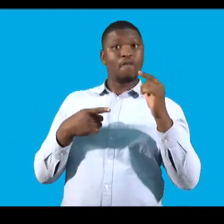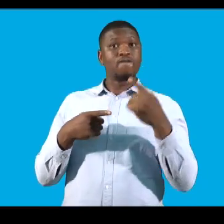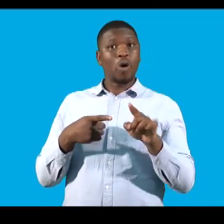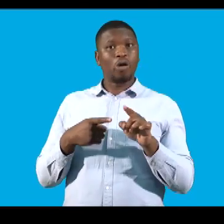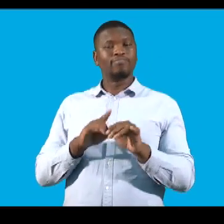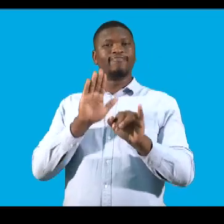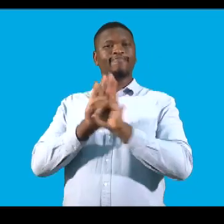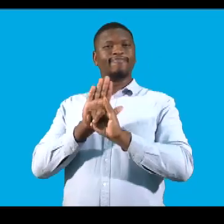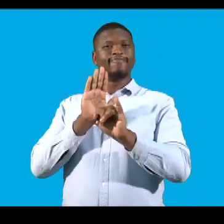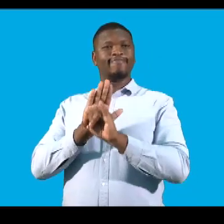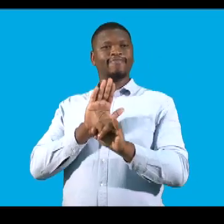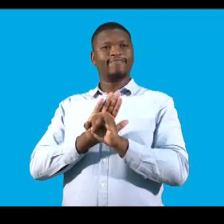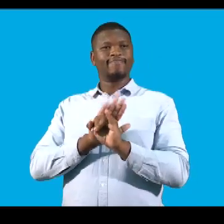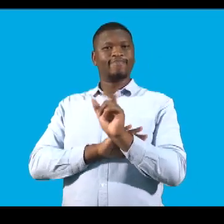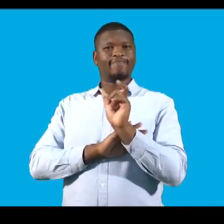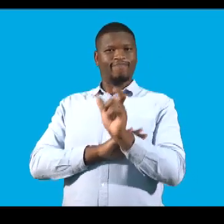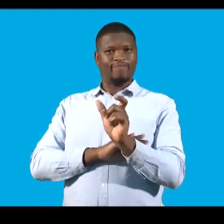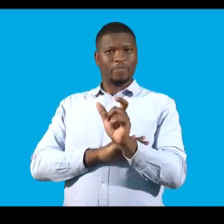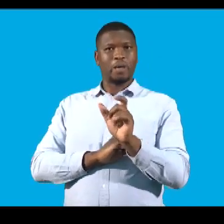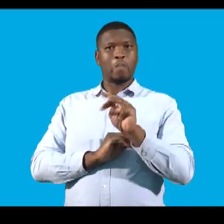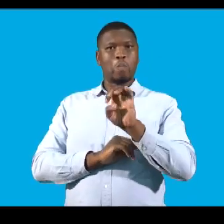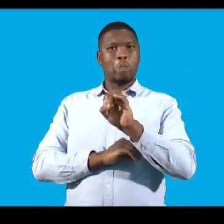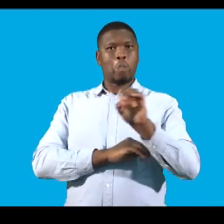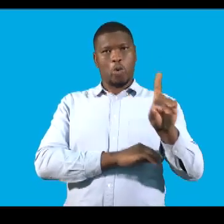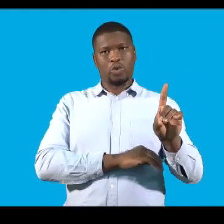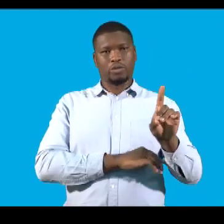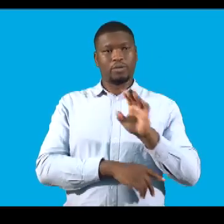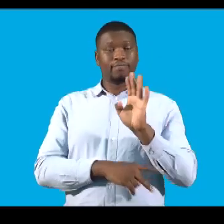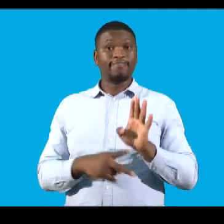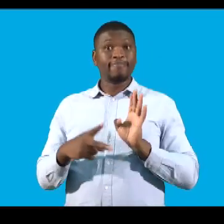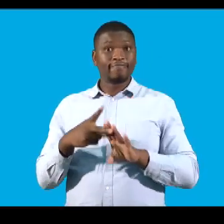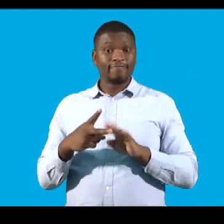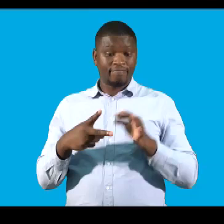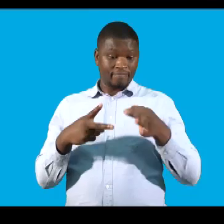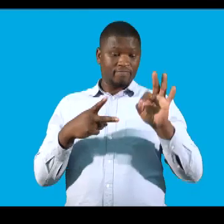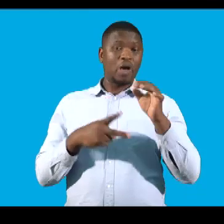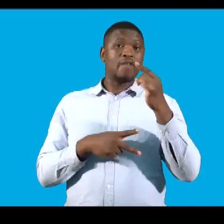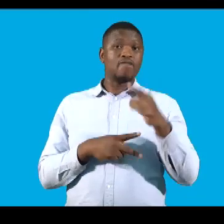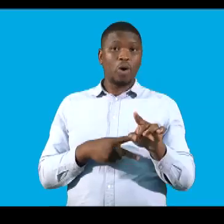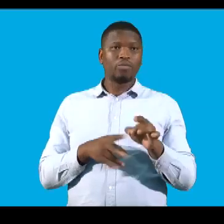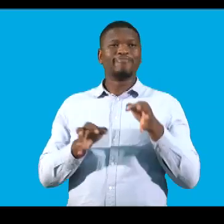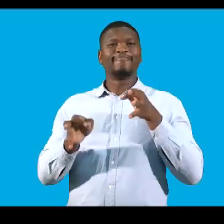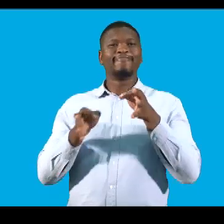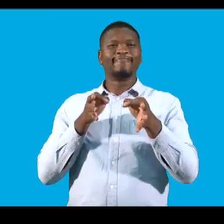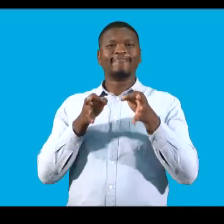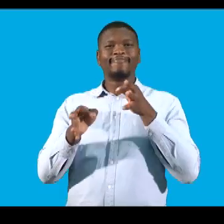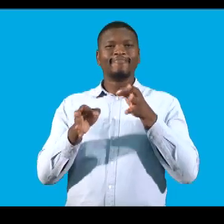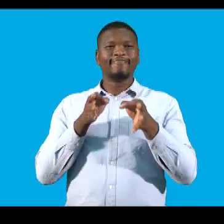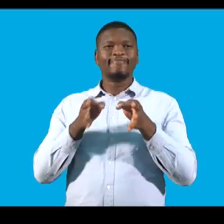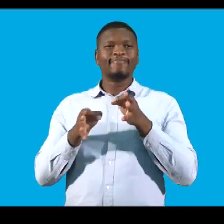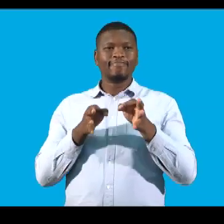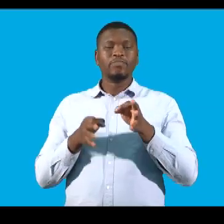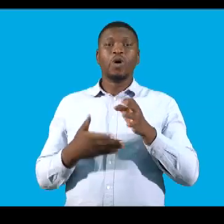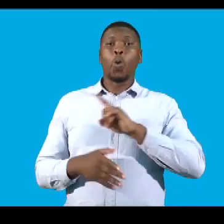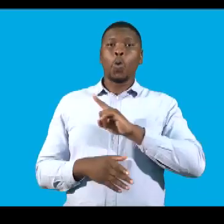for identifying the correct mood. And then the second mark would be for explaining